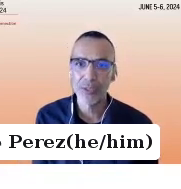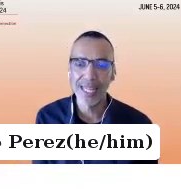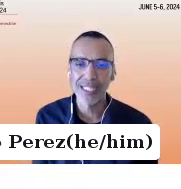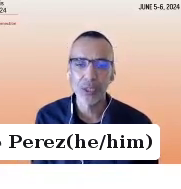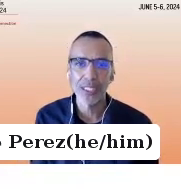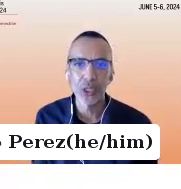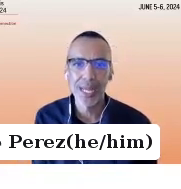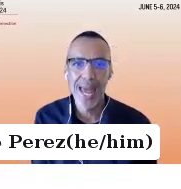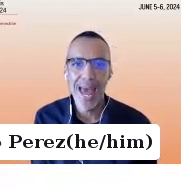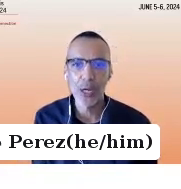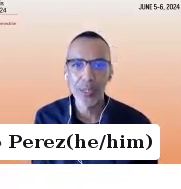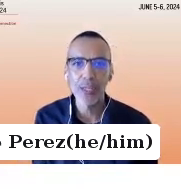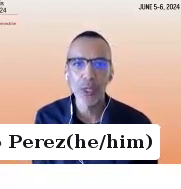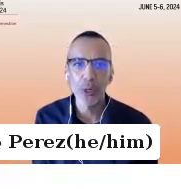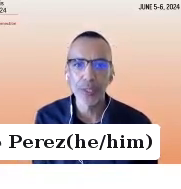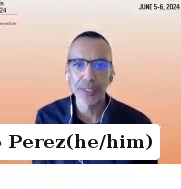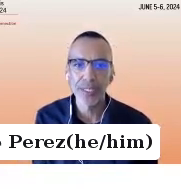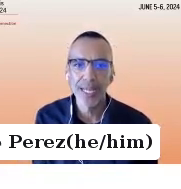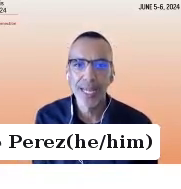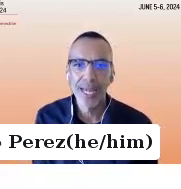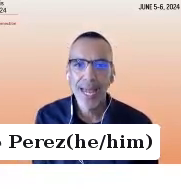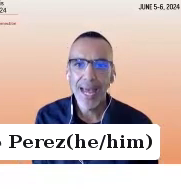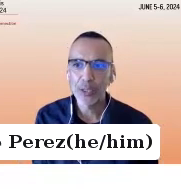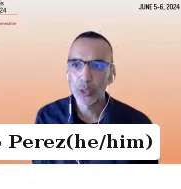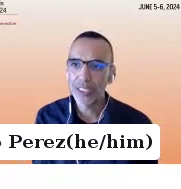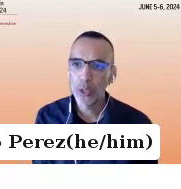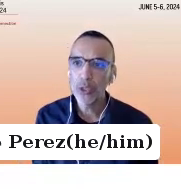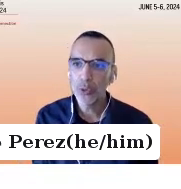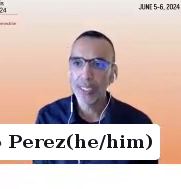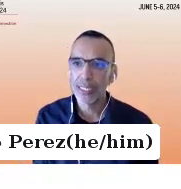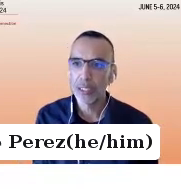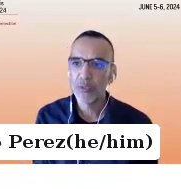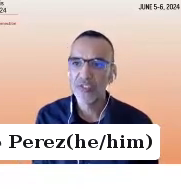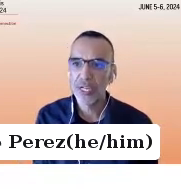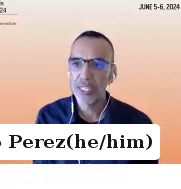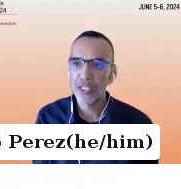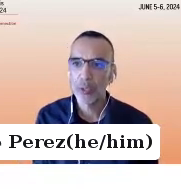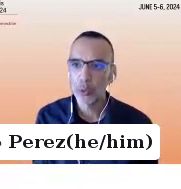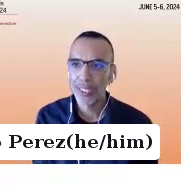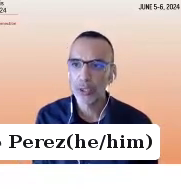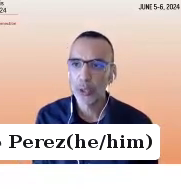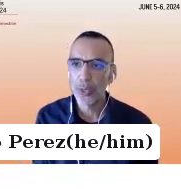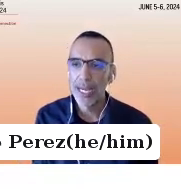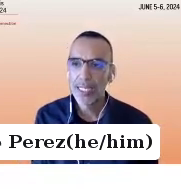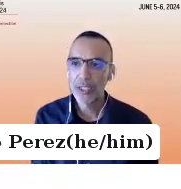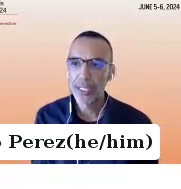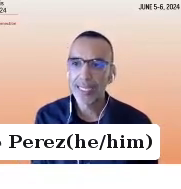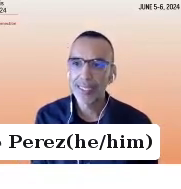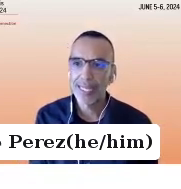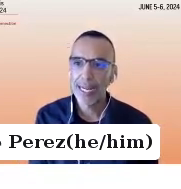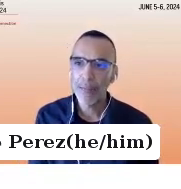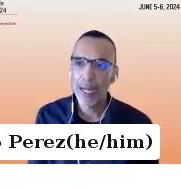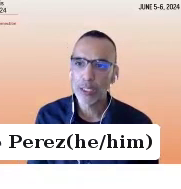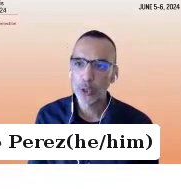the isolation and connect with others. So she's done two things, and she's been very generous with her story. She has